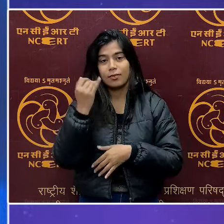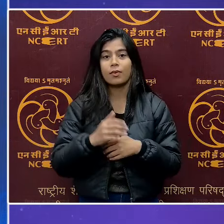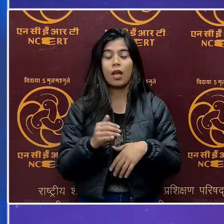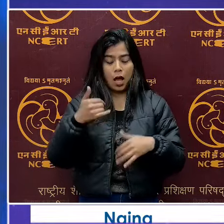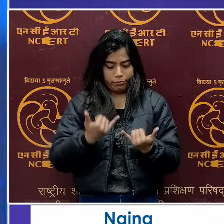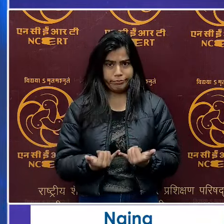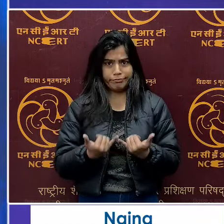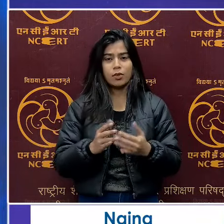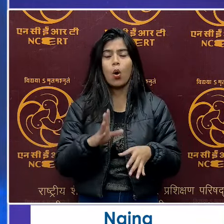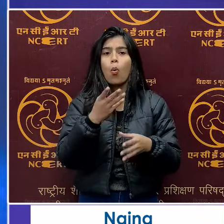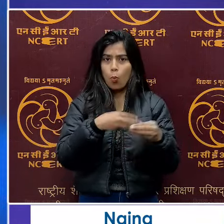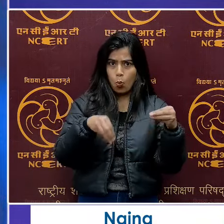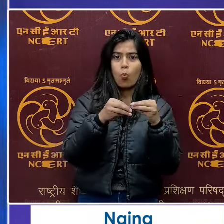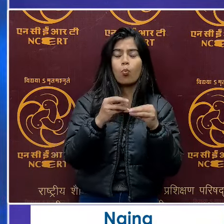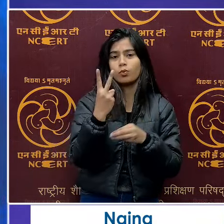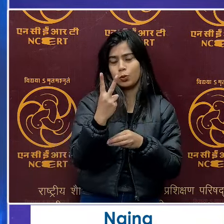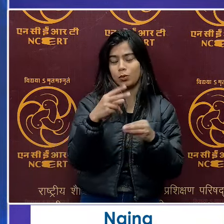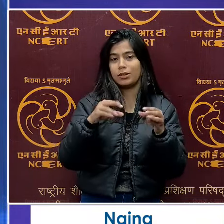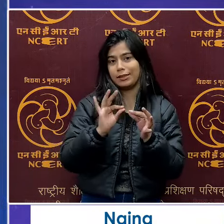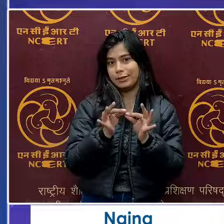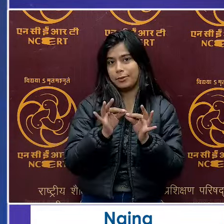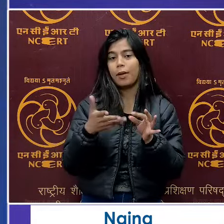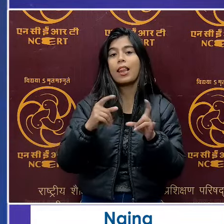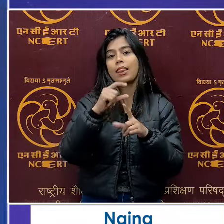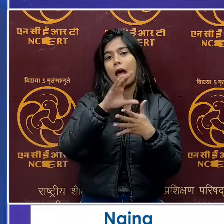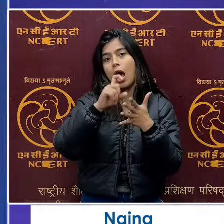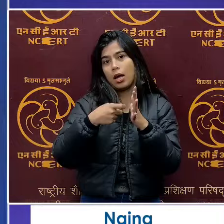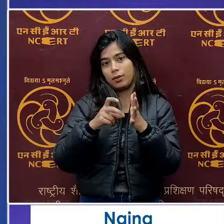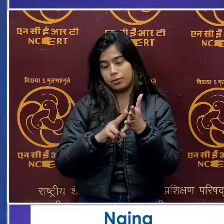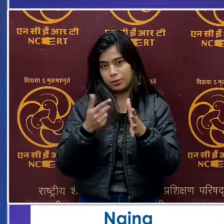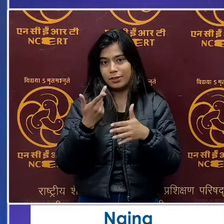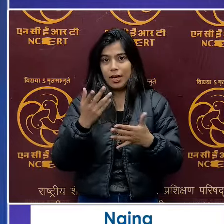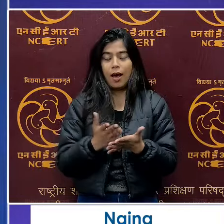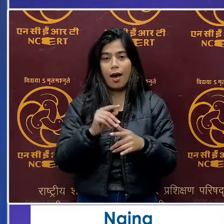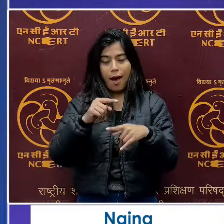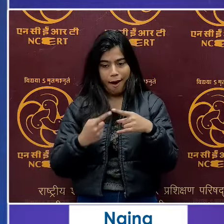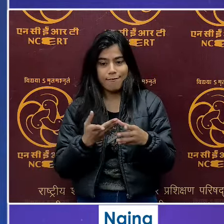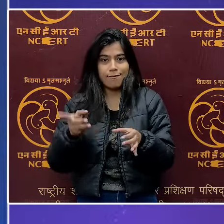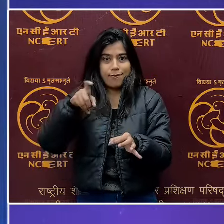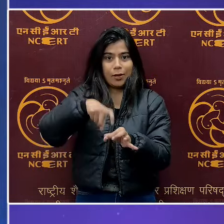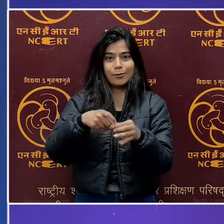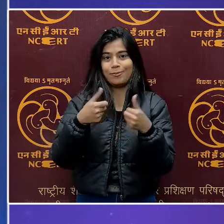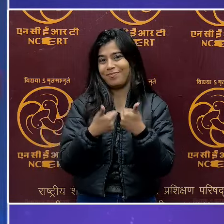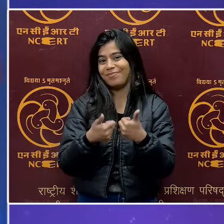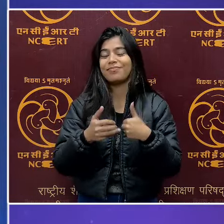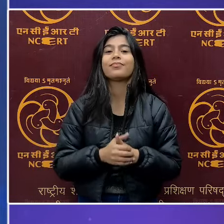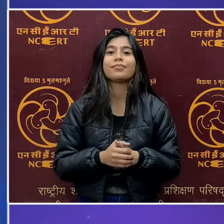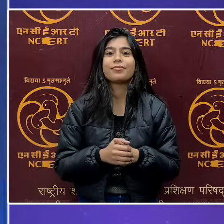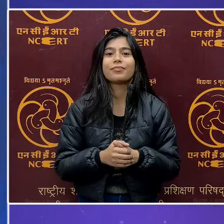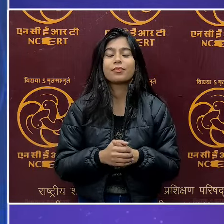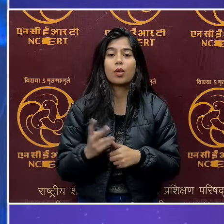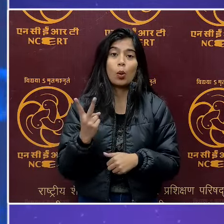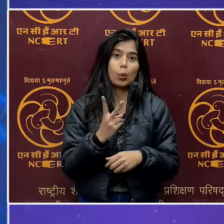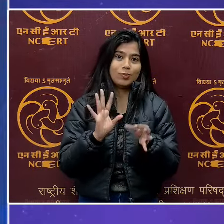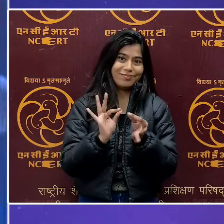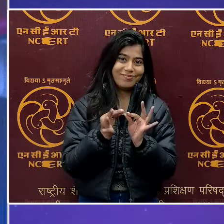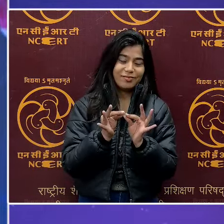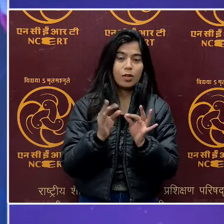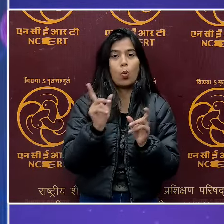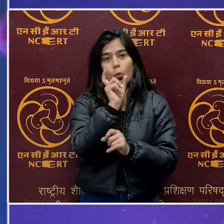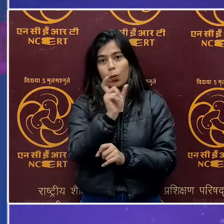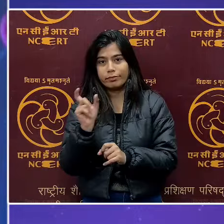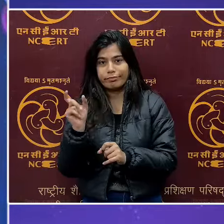one more interpreter, Dharna. She'll be also joining us in this program. So, both of them would be interpreting each and every word